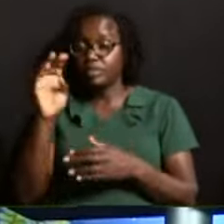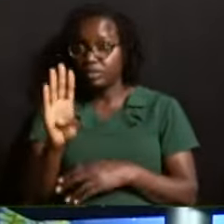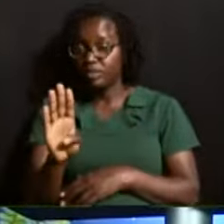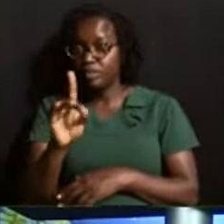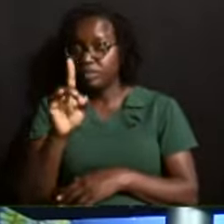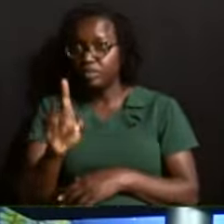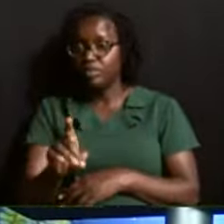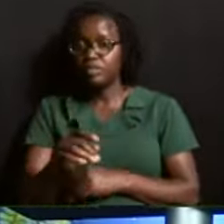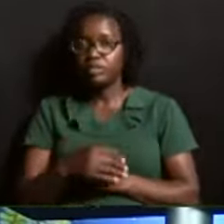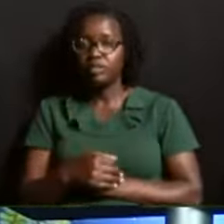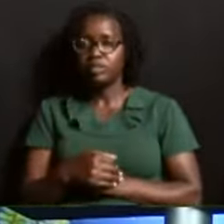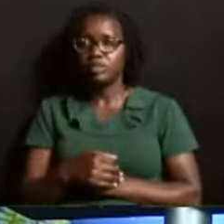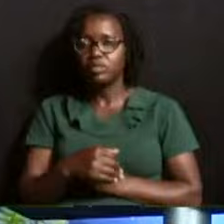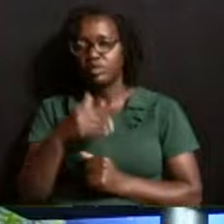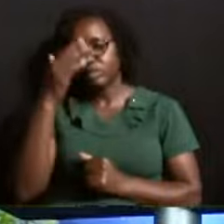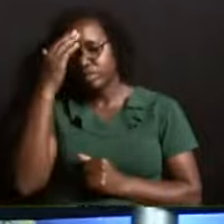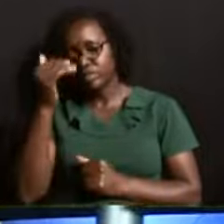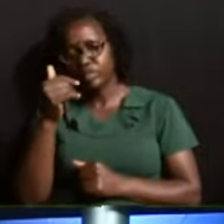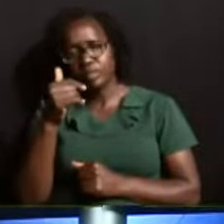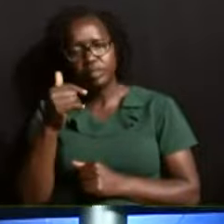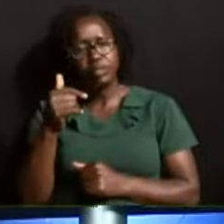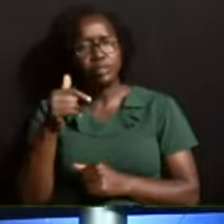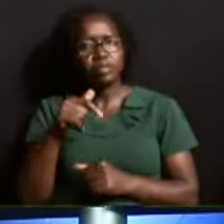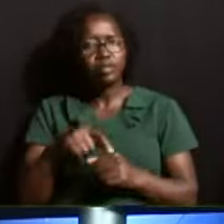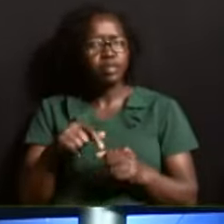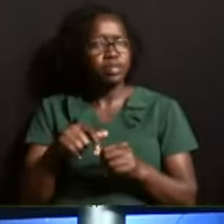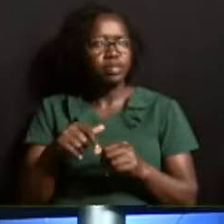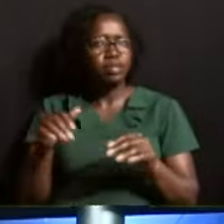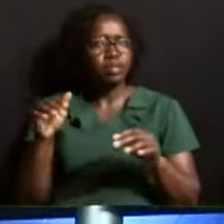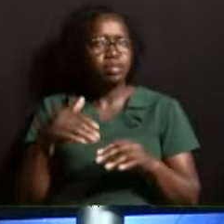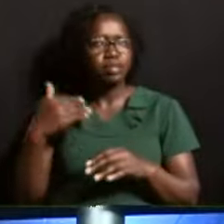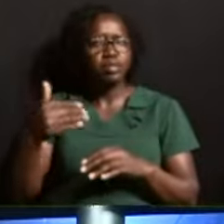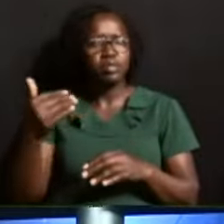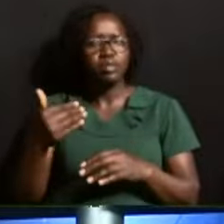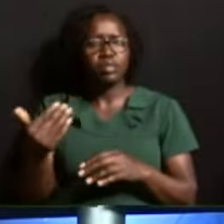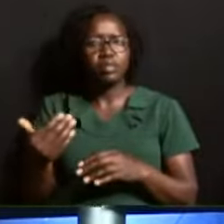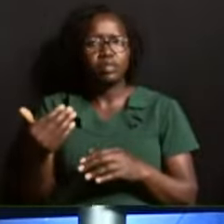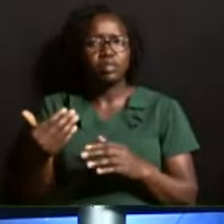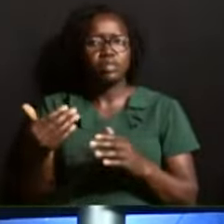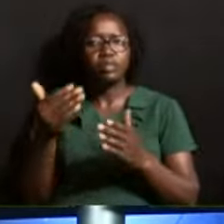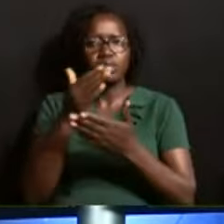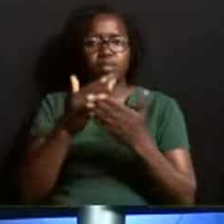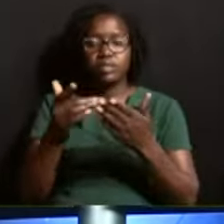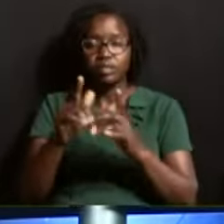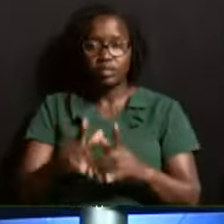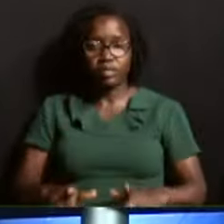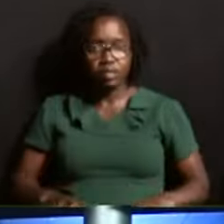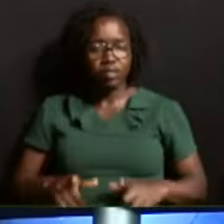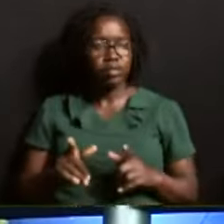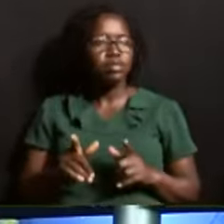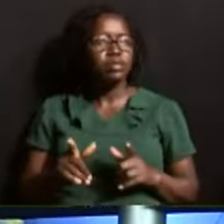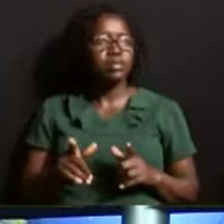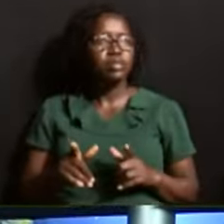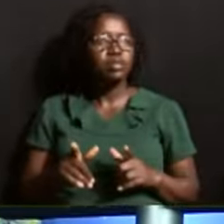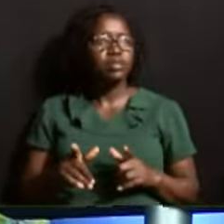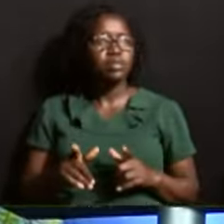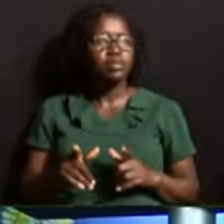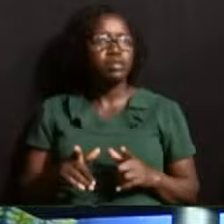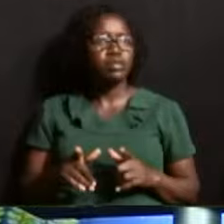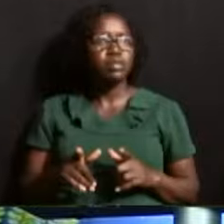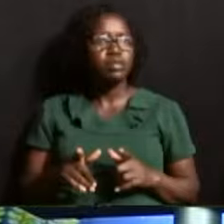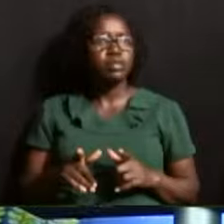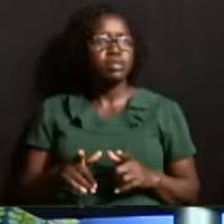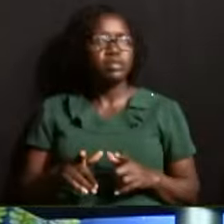be? Because when it comes to every facet of our life, there is the foot